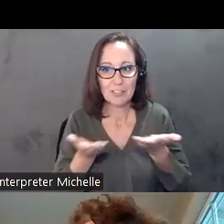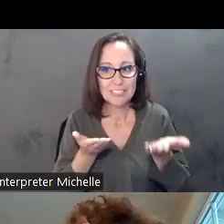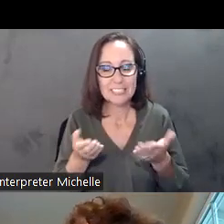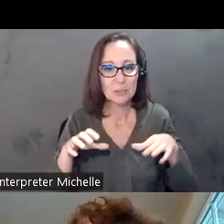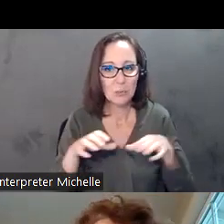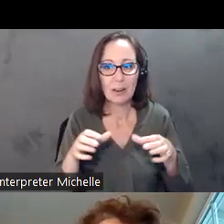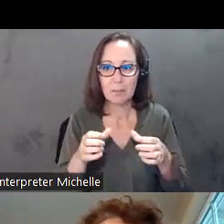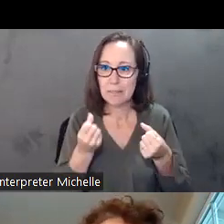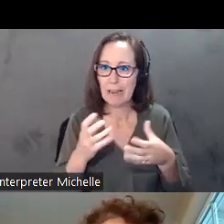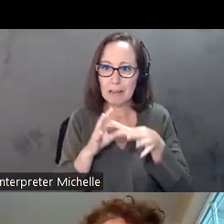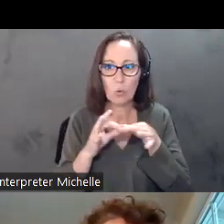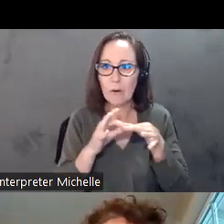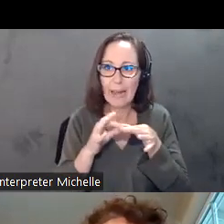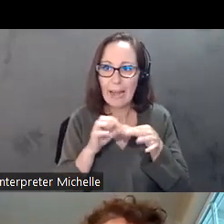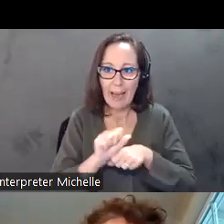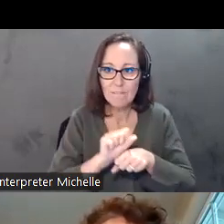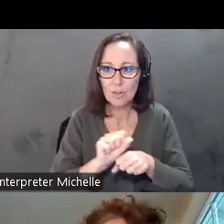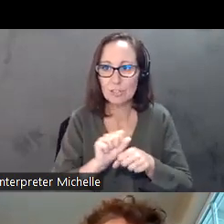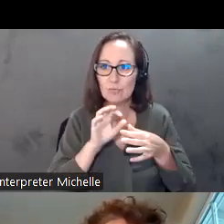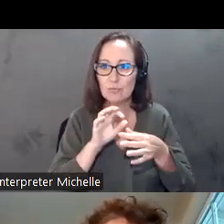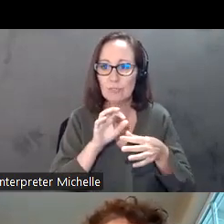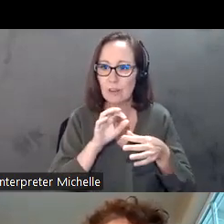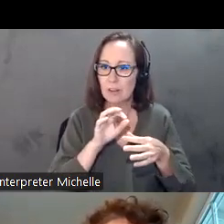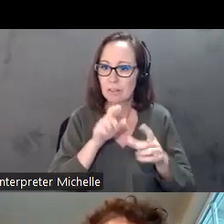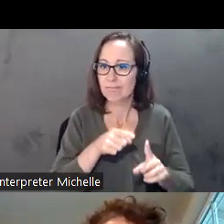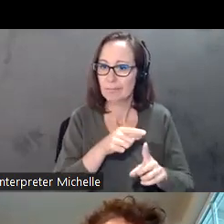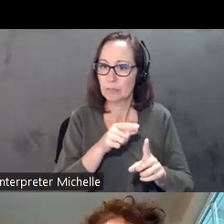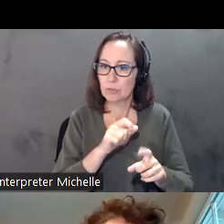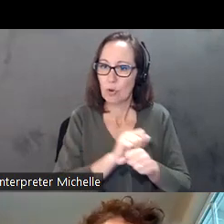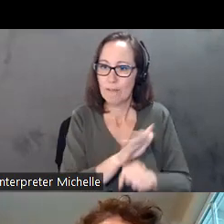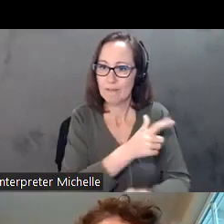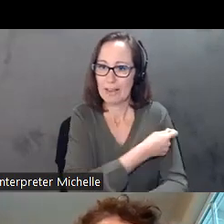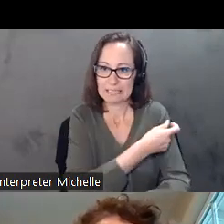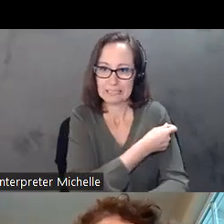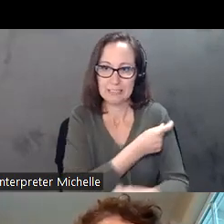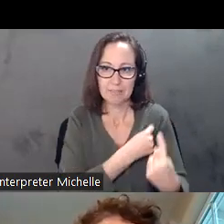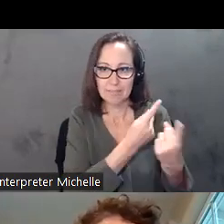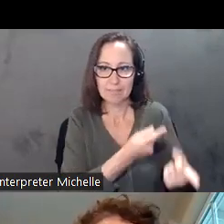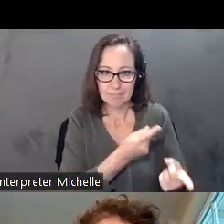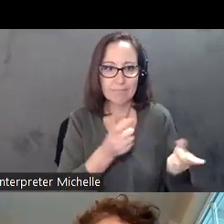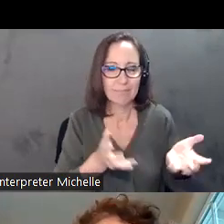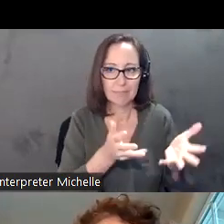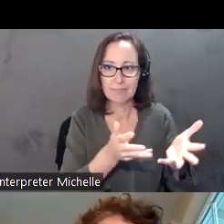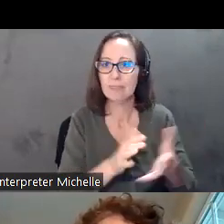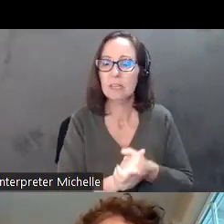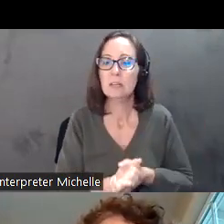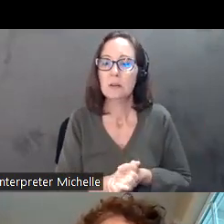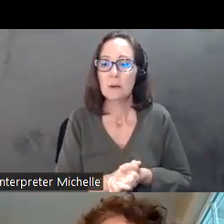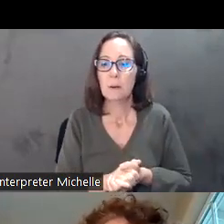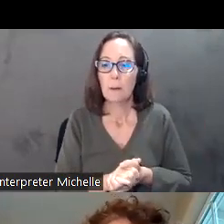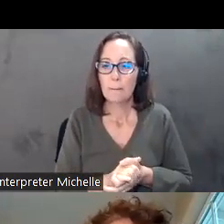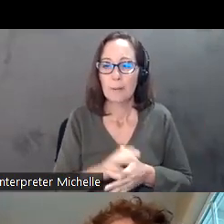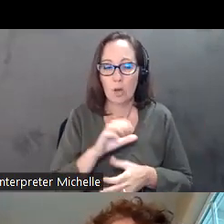our coordination around our COVID vaccination efforts. So this is our